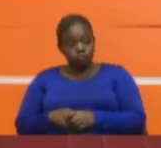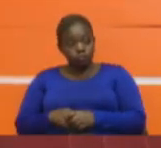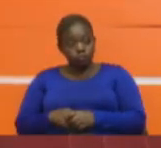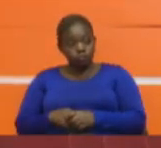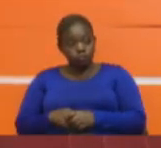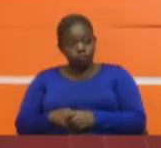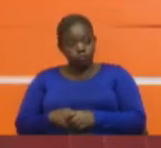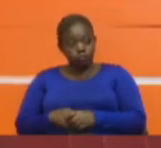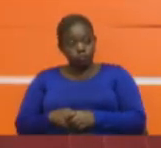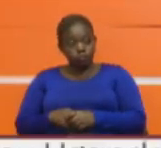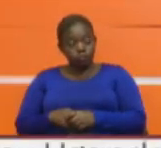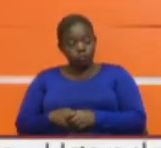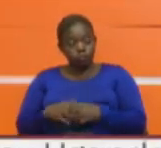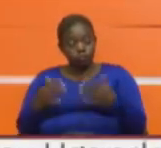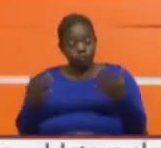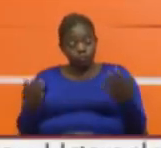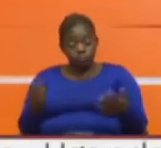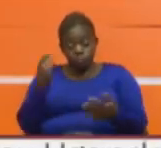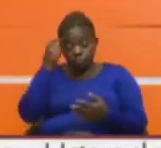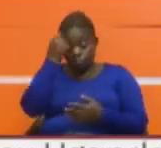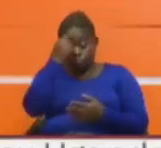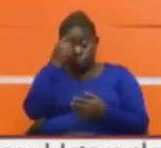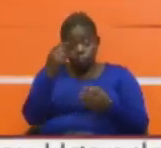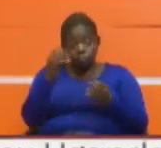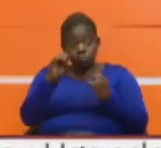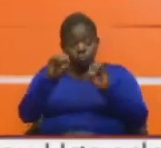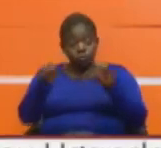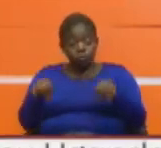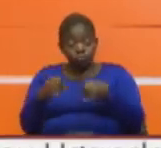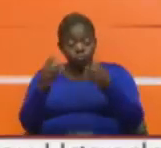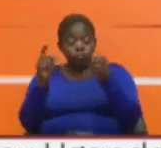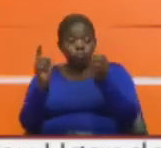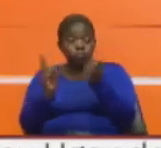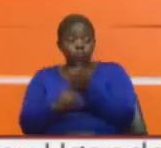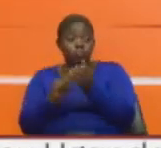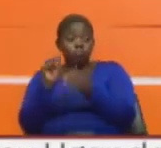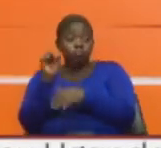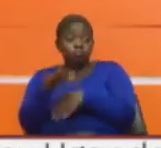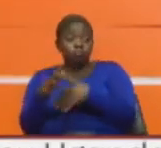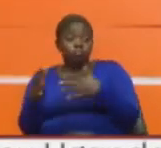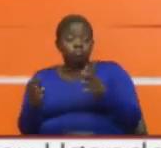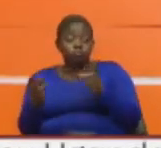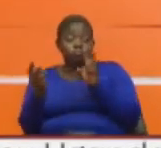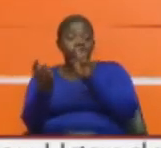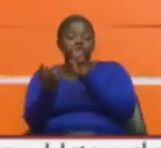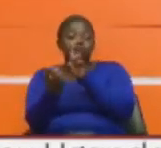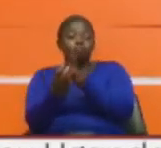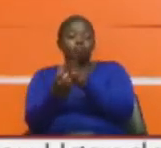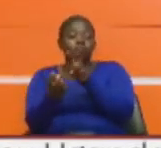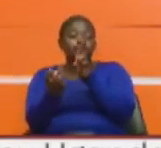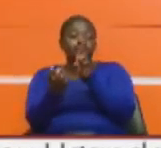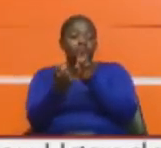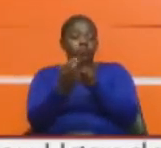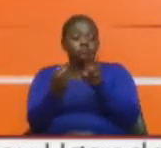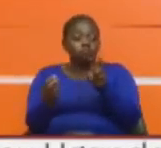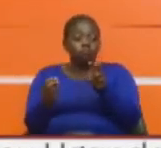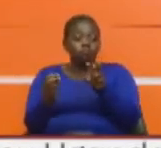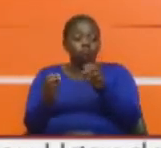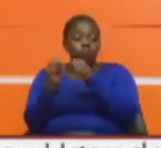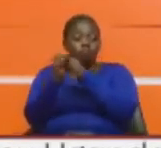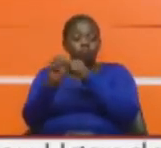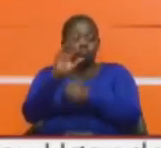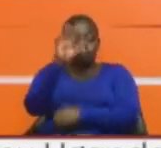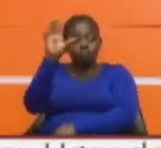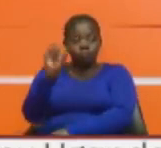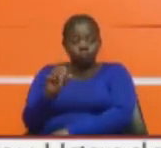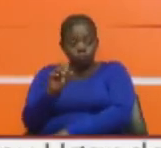government is trying to get more contacts with African countries